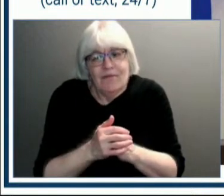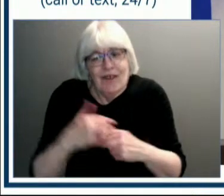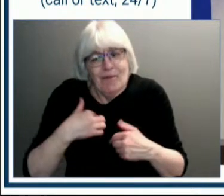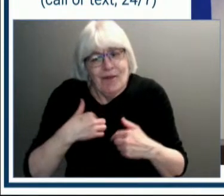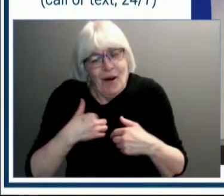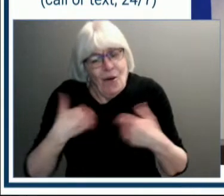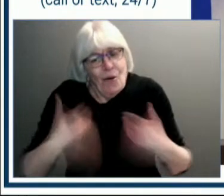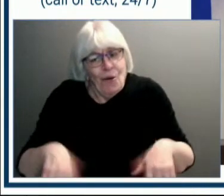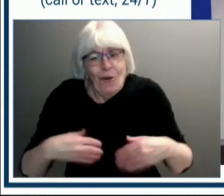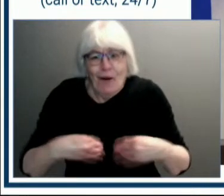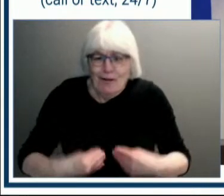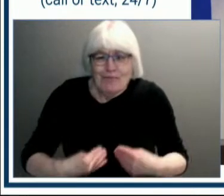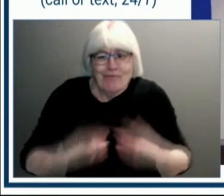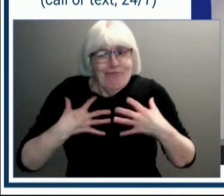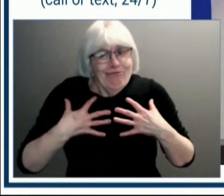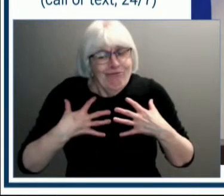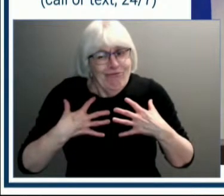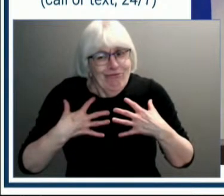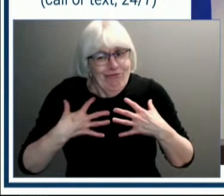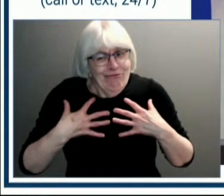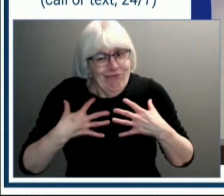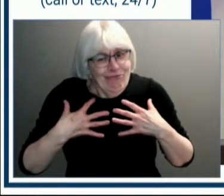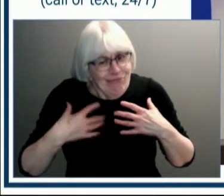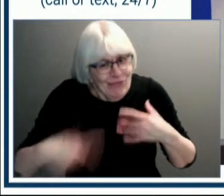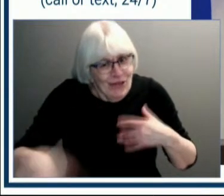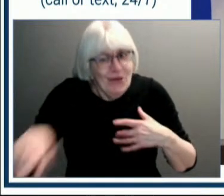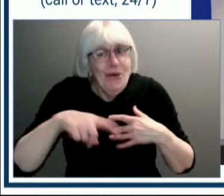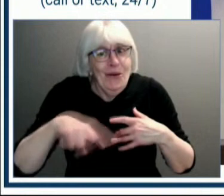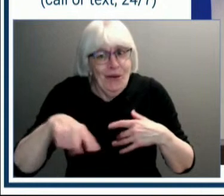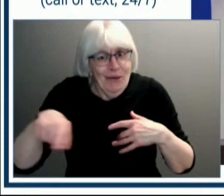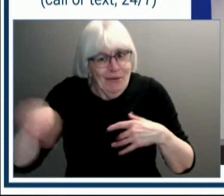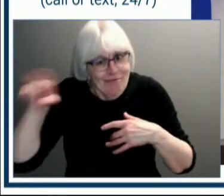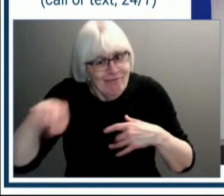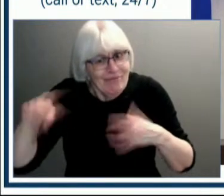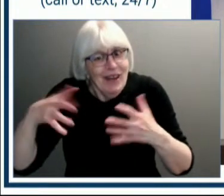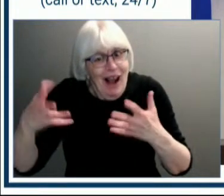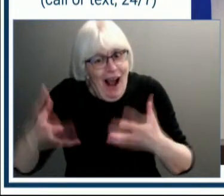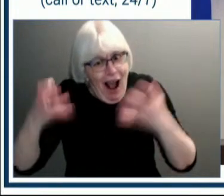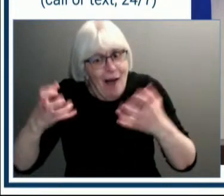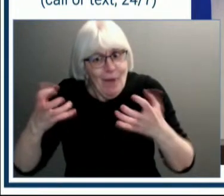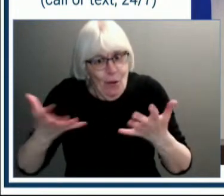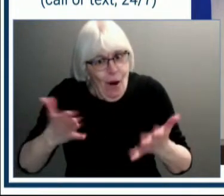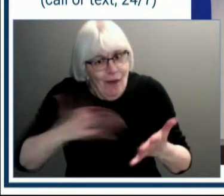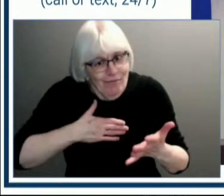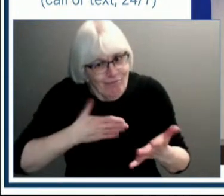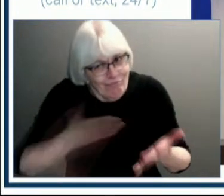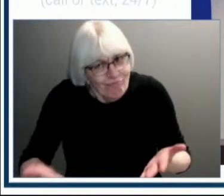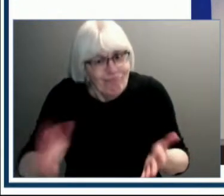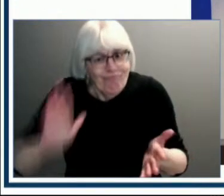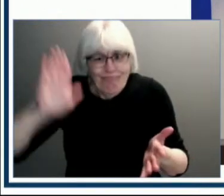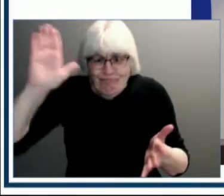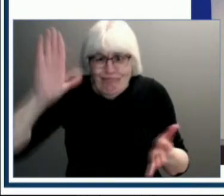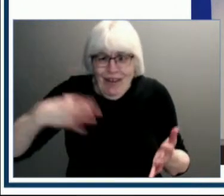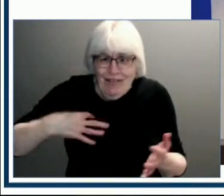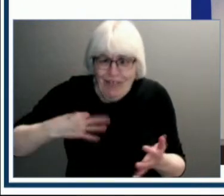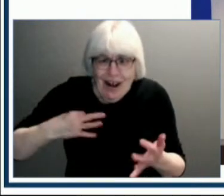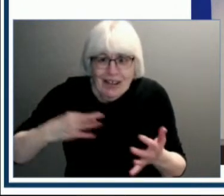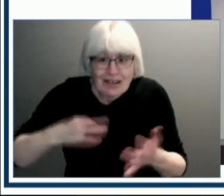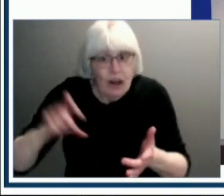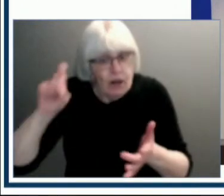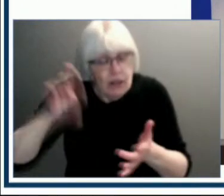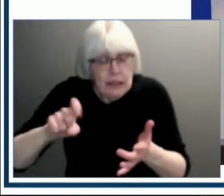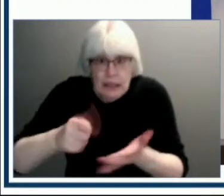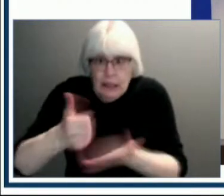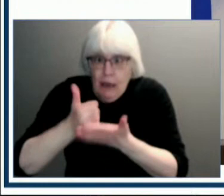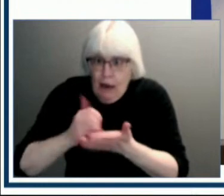overwhelmed by the number of people that have stepped forward. But we do need your help, and we will get to you, and we do